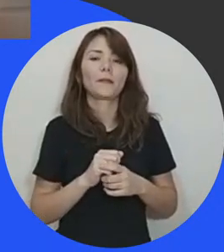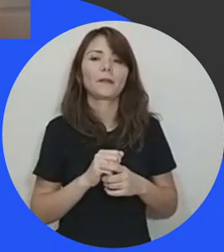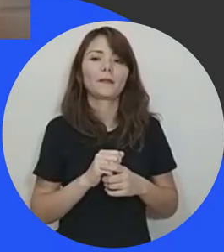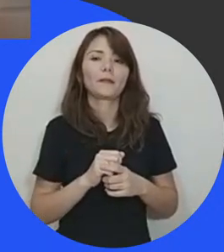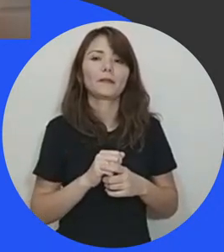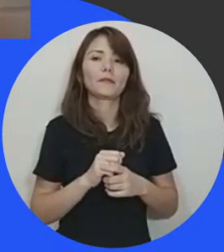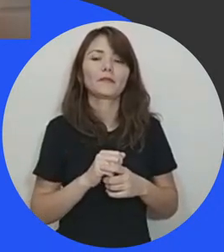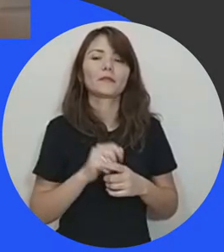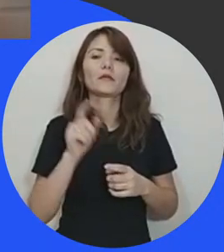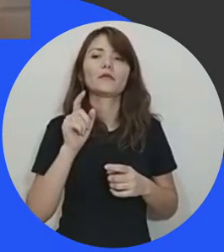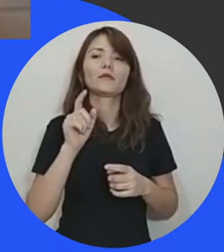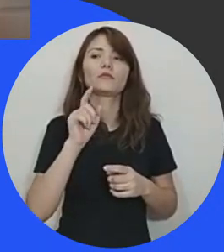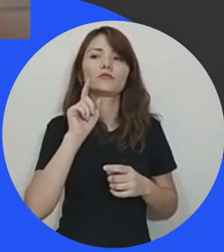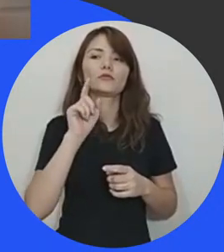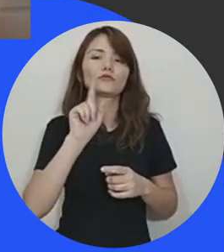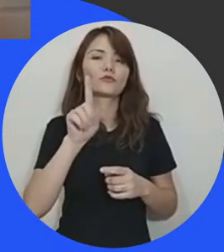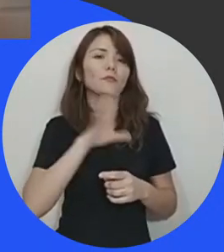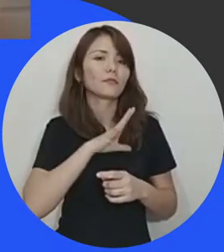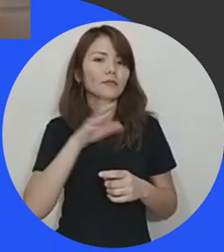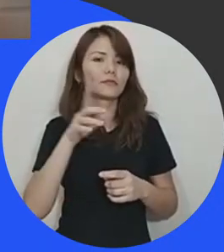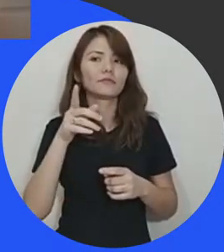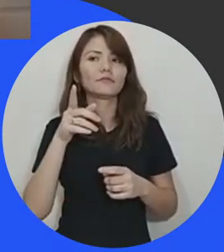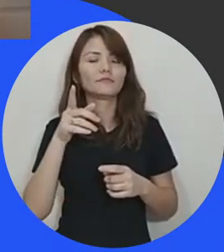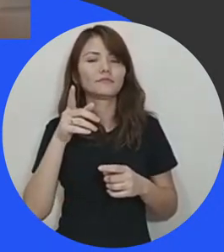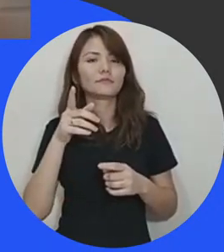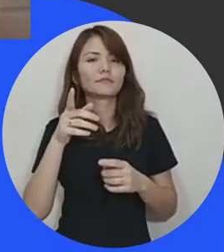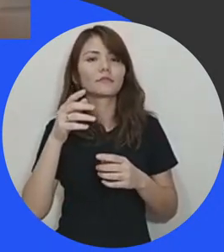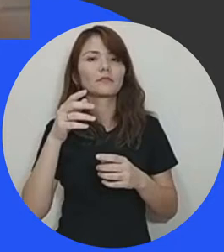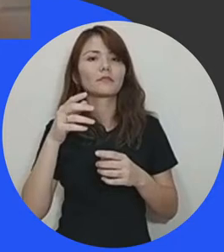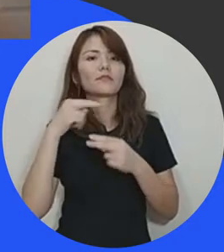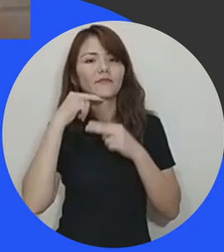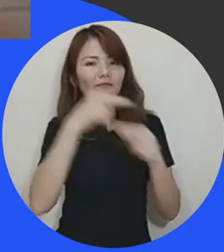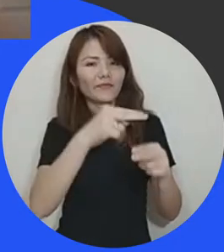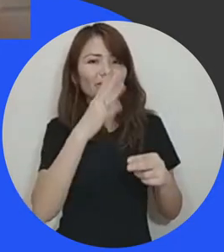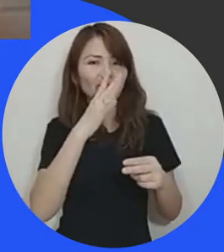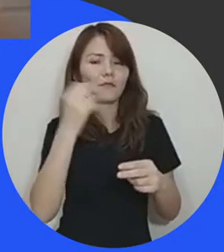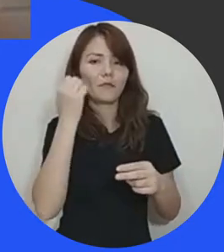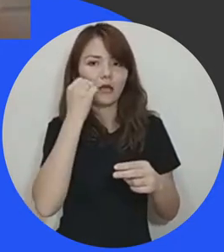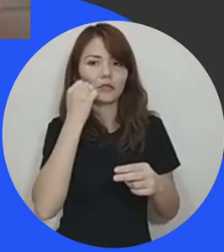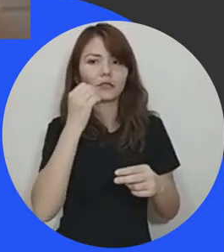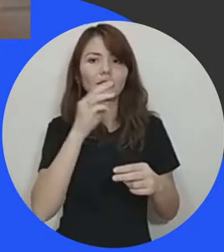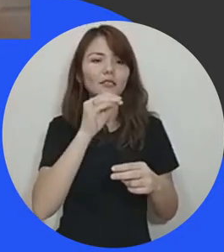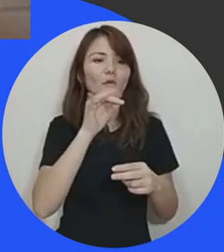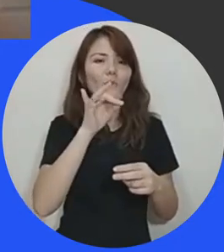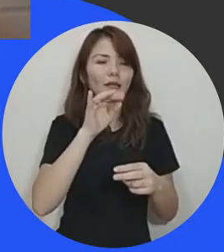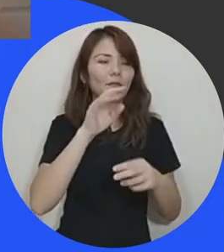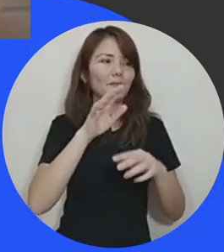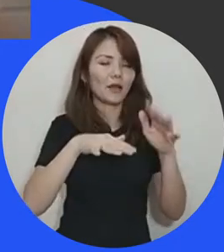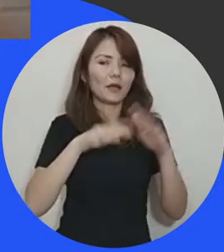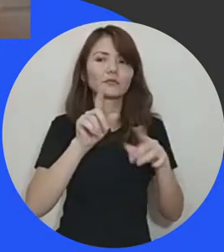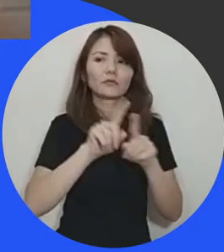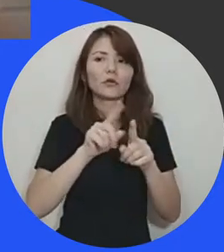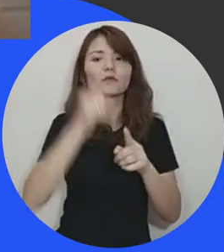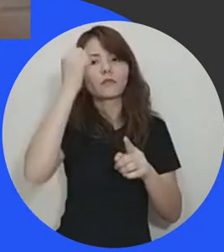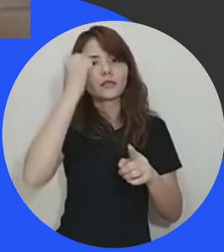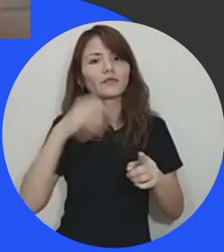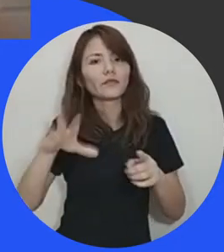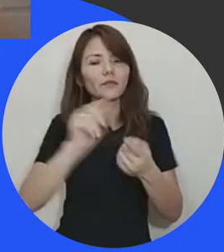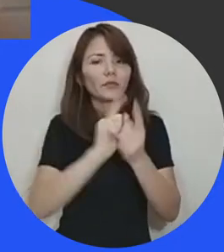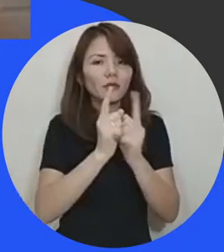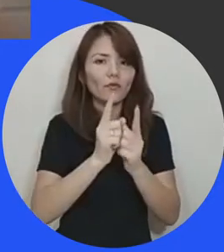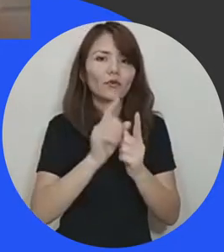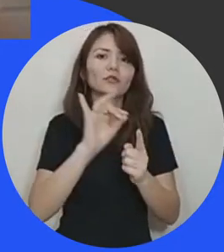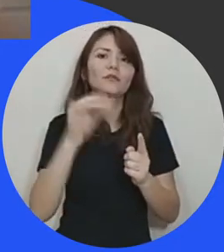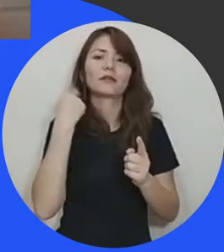festival, and thank you to our translator and sign language interpreter. You've done a great job. And the Different Ever After Festival will continue